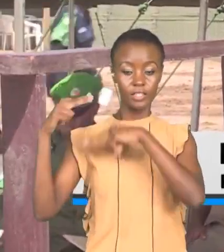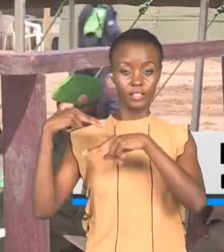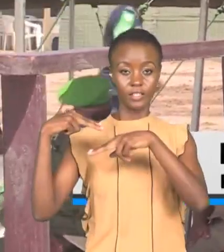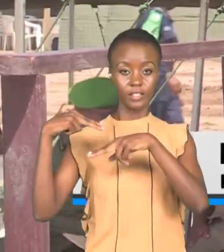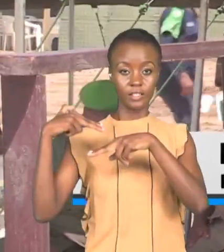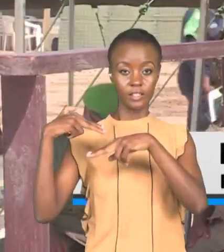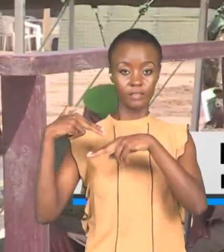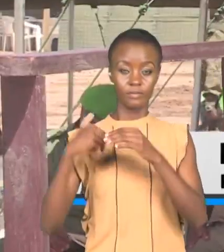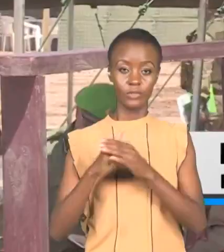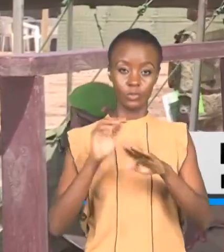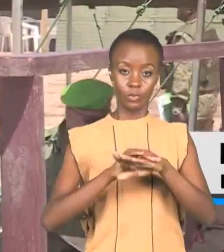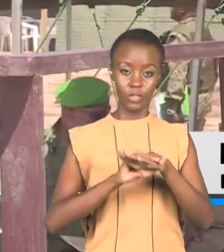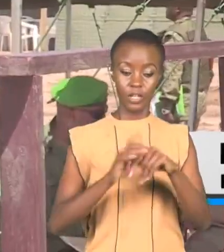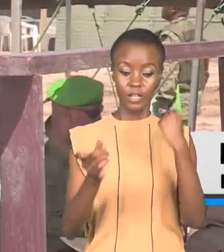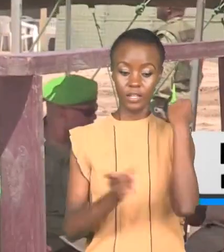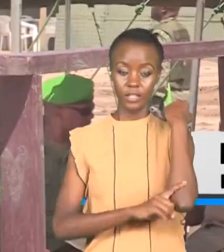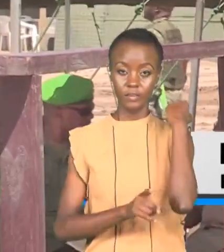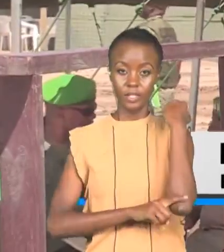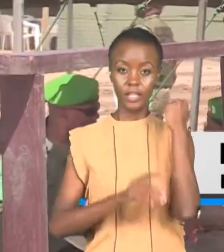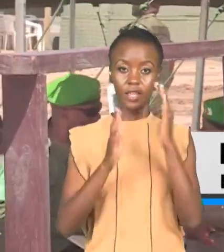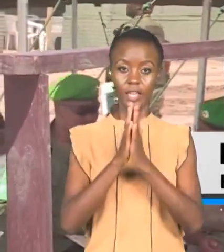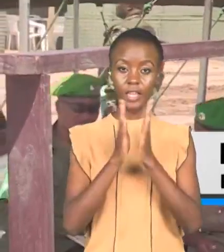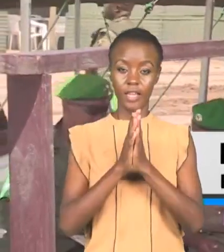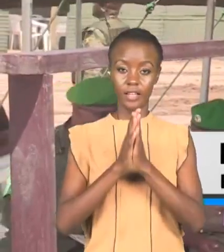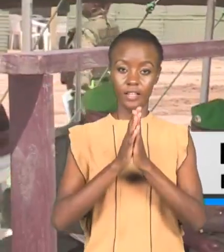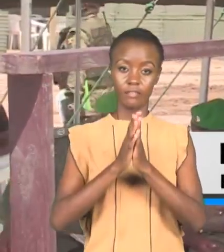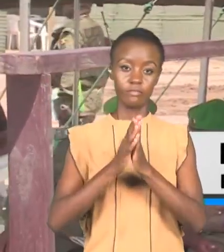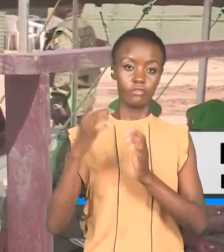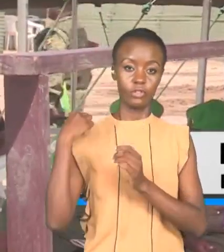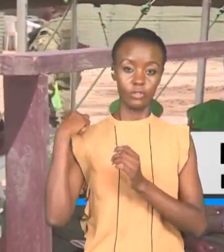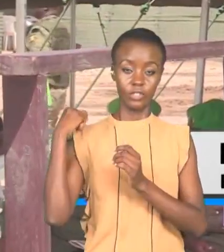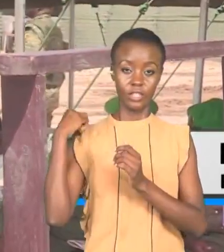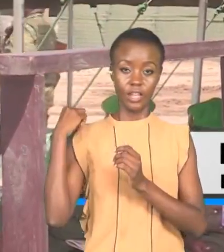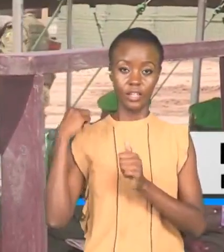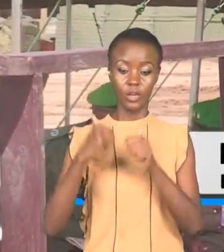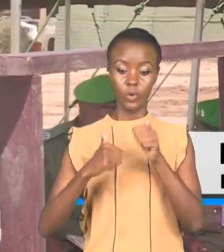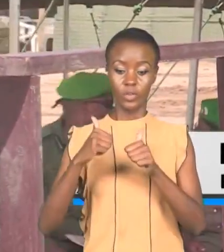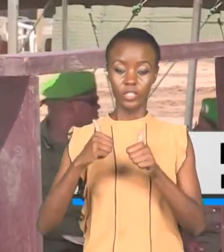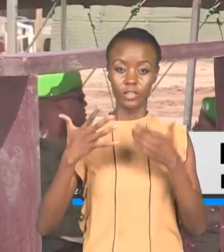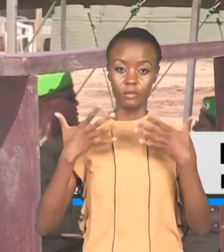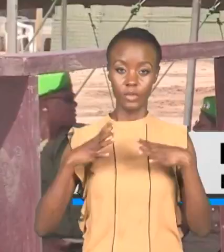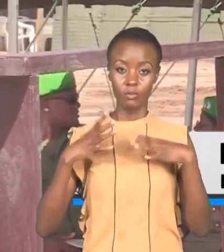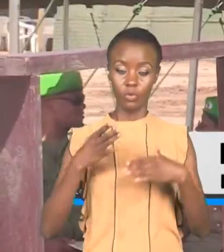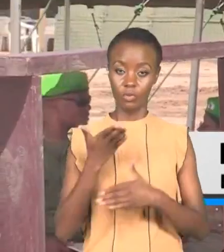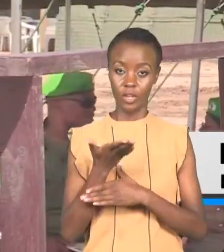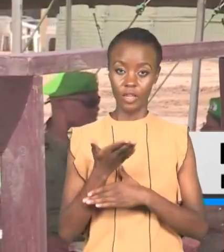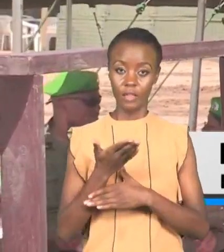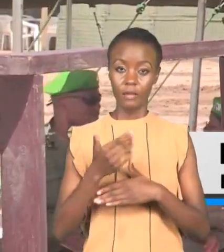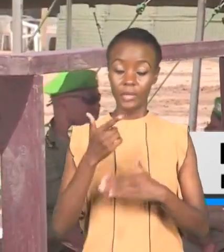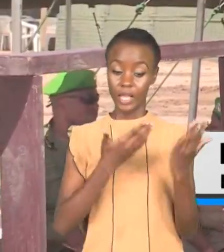dedication, discipline, and selfless service to its citizens. I expect you to be